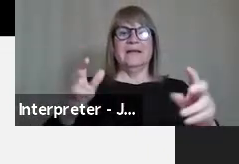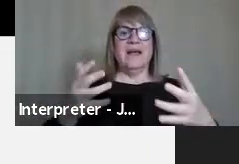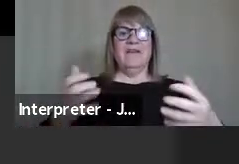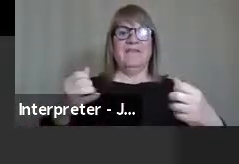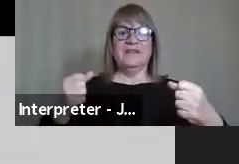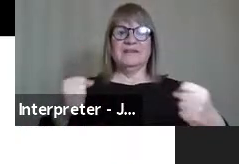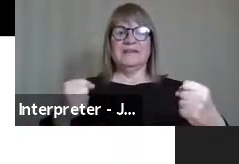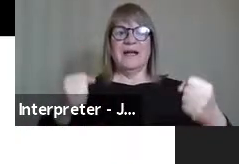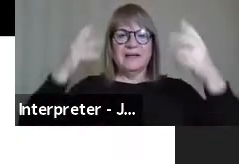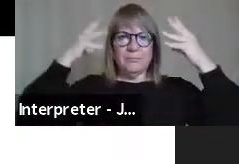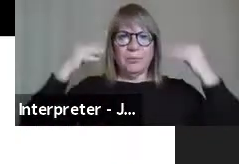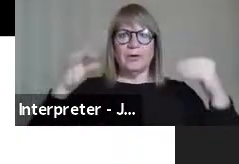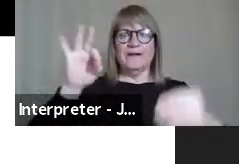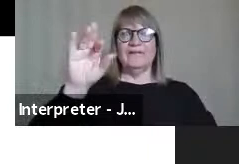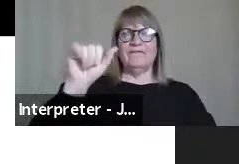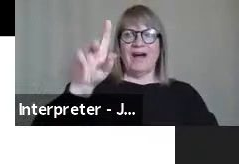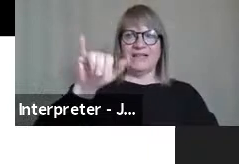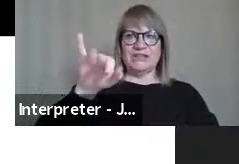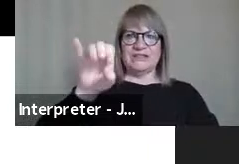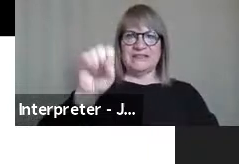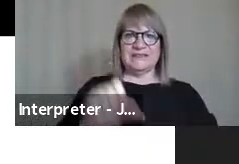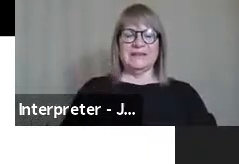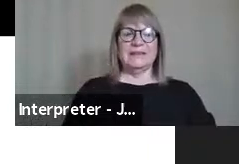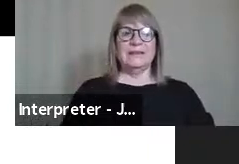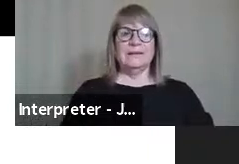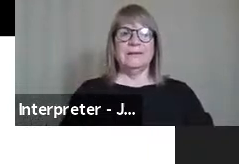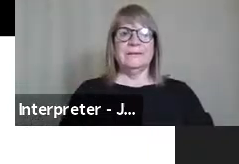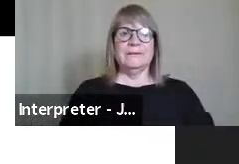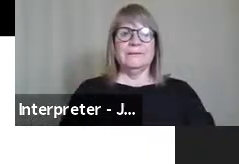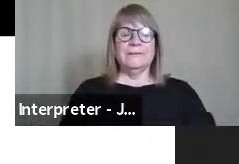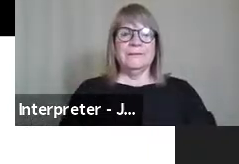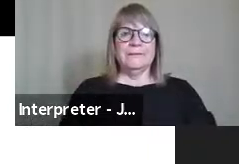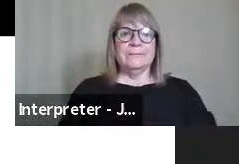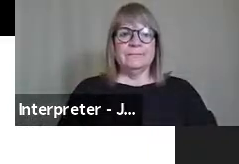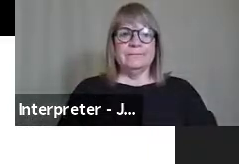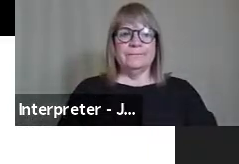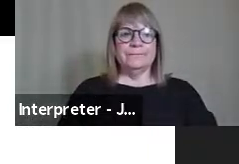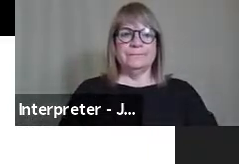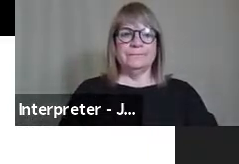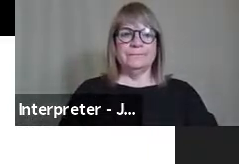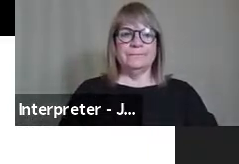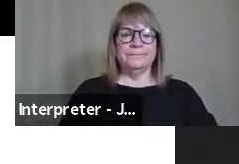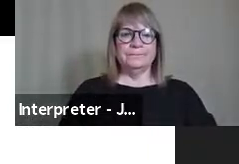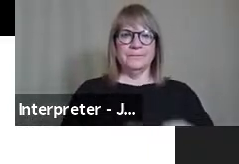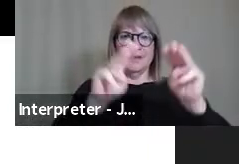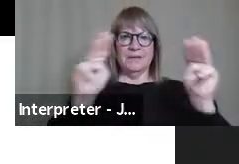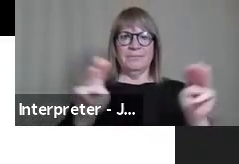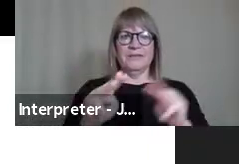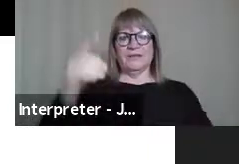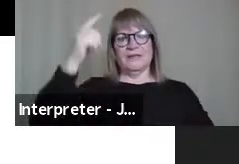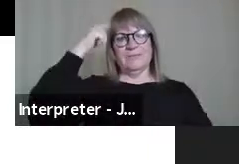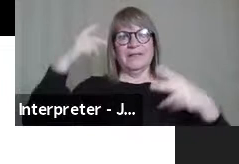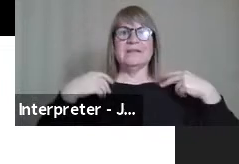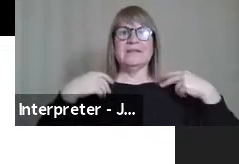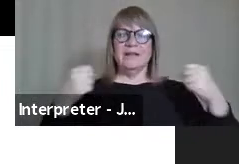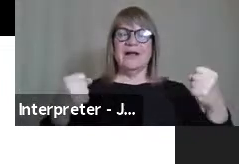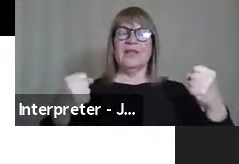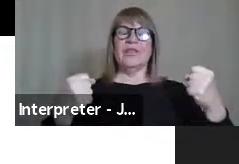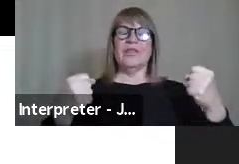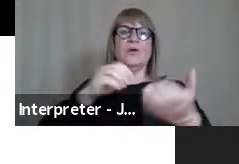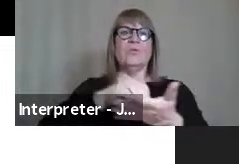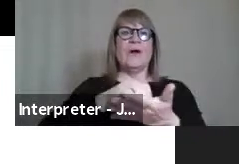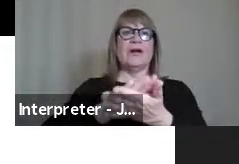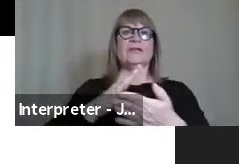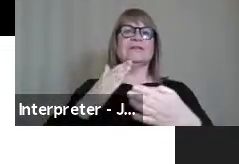facial plushies in michigan um mental health records are protected indefinitely